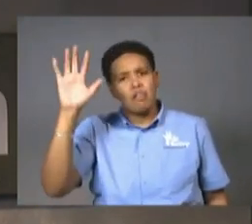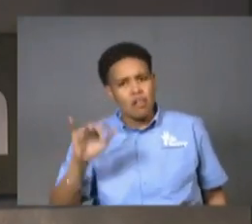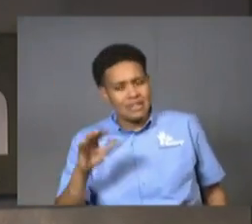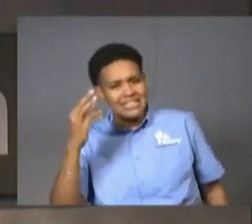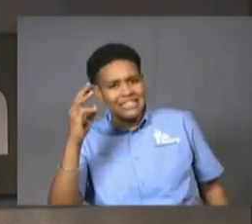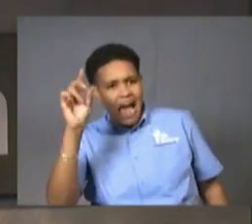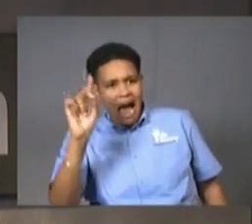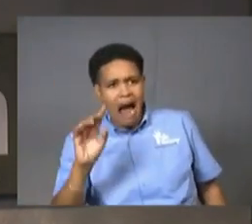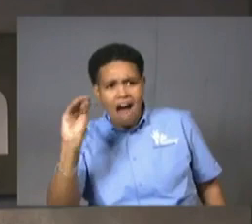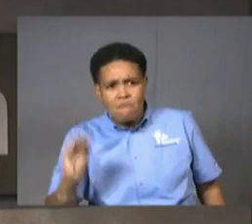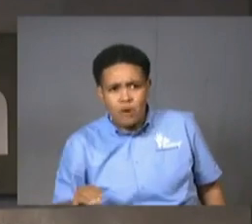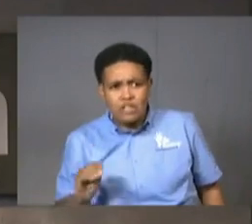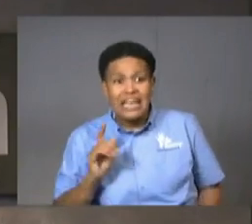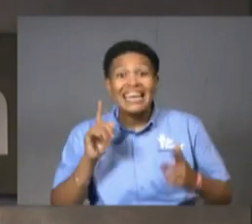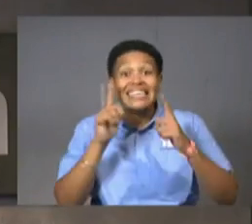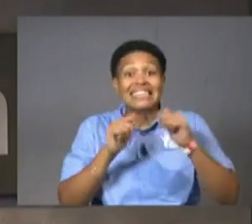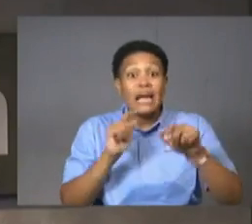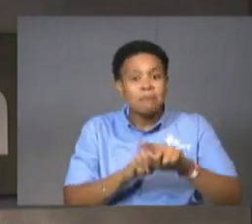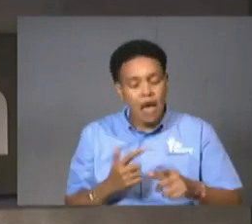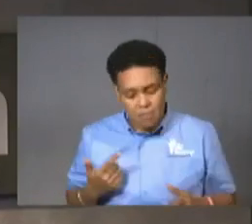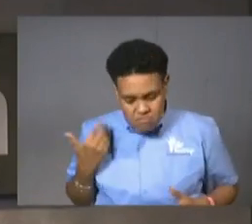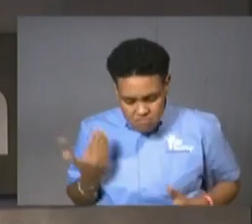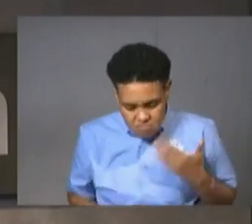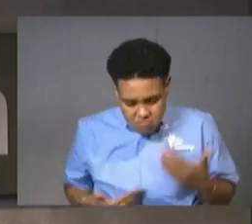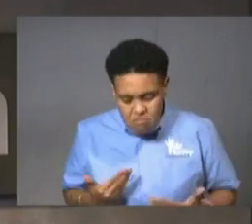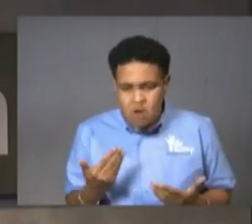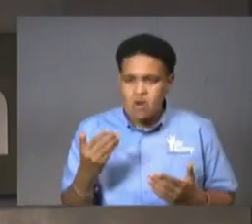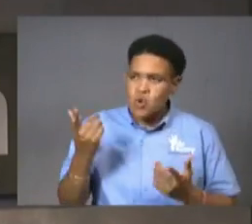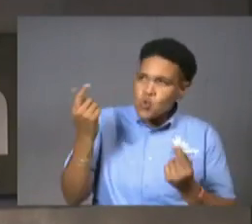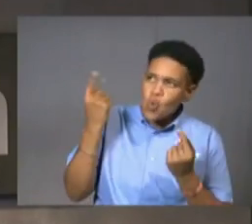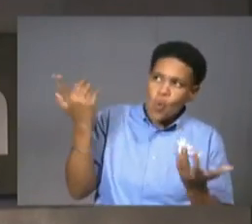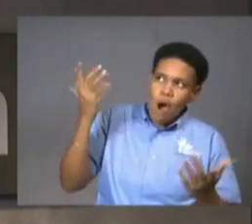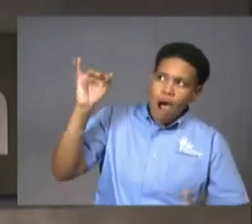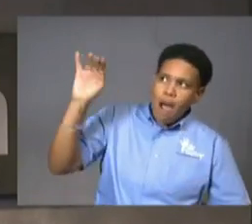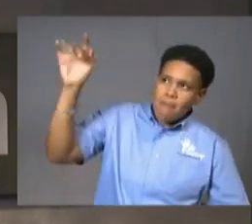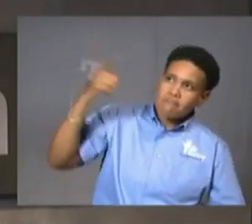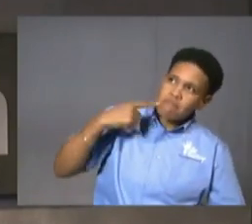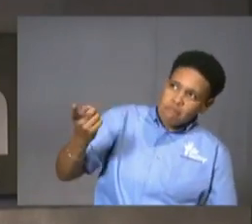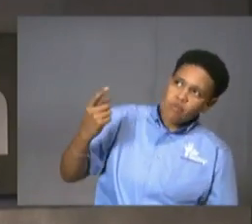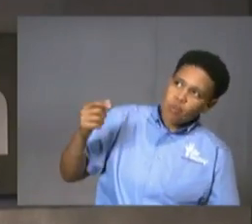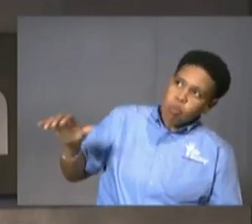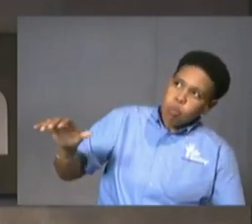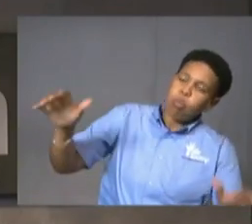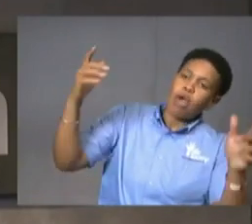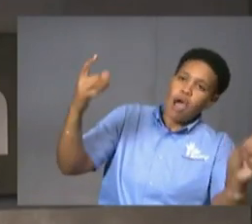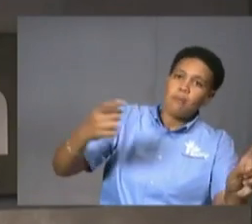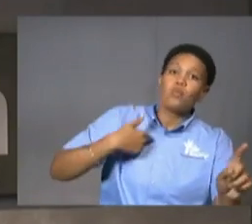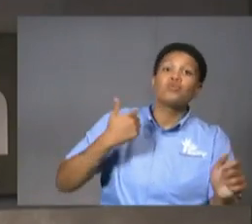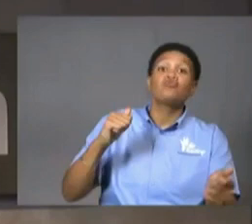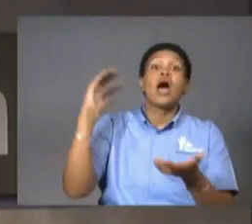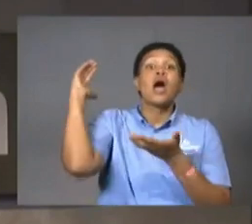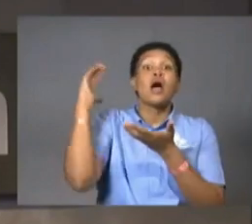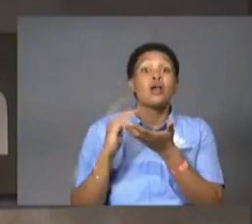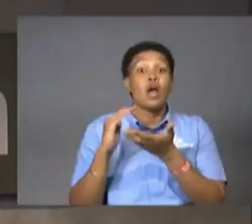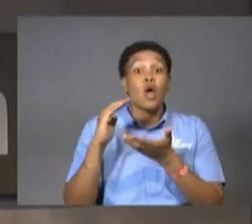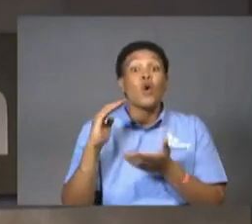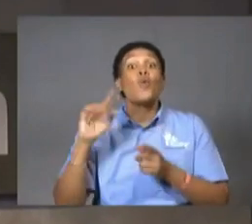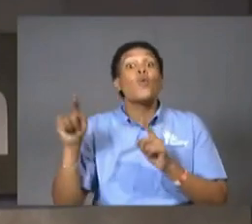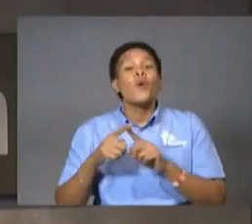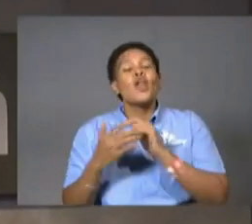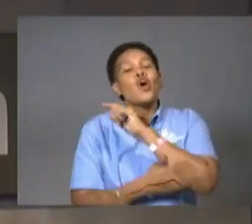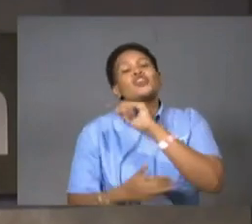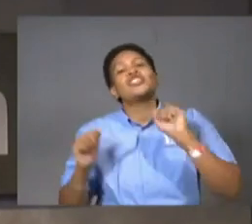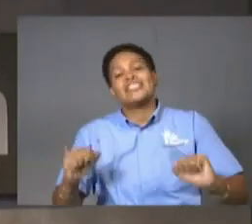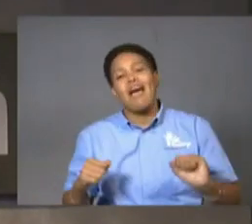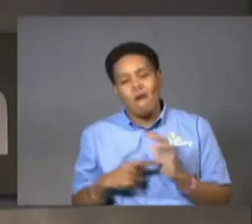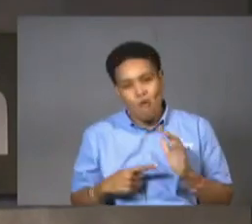same time, delivering on the IMF program. We would like to take those rates lower as and when the country can afford it. There is one thing that